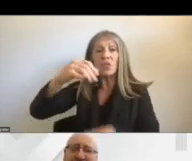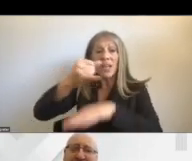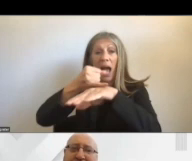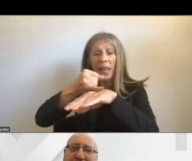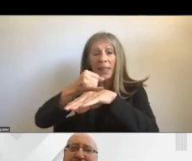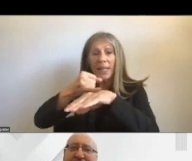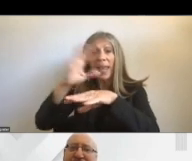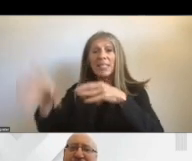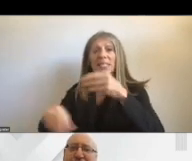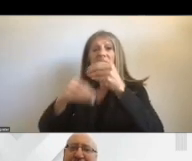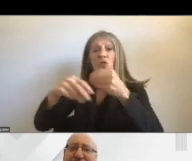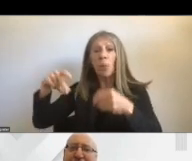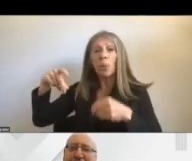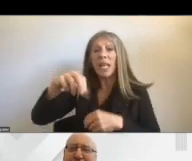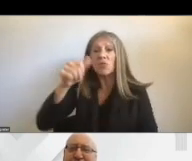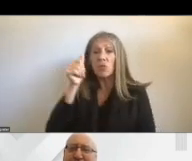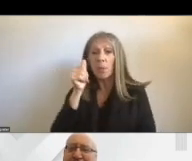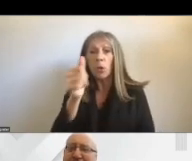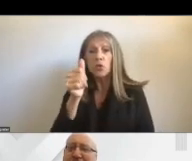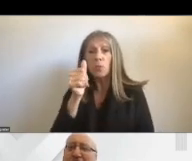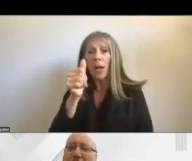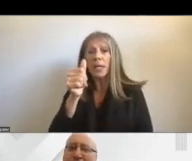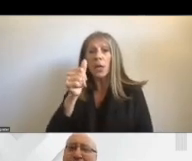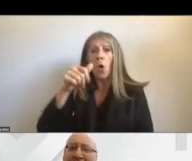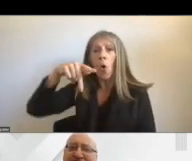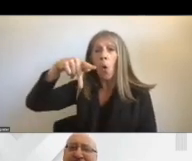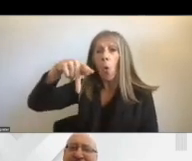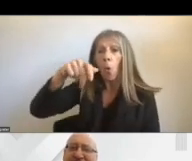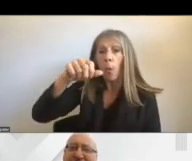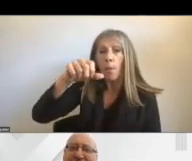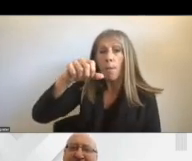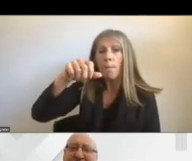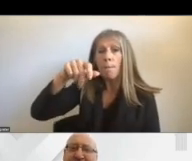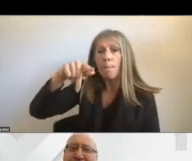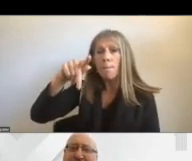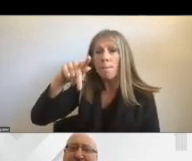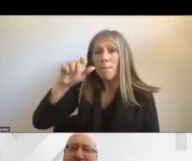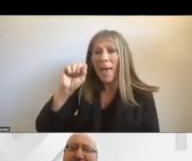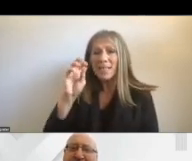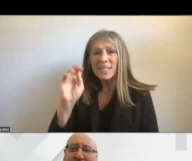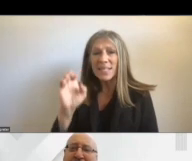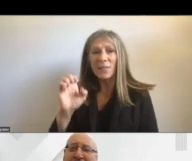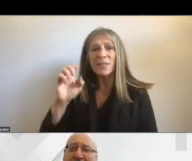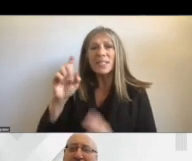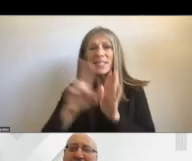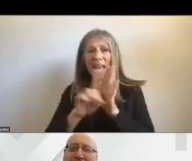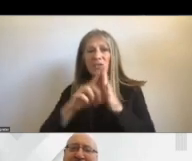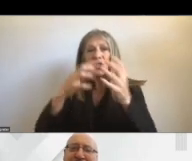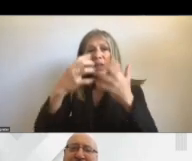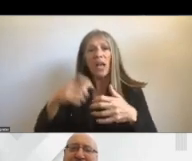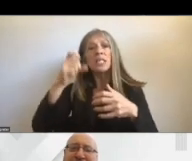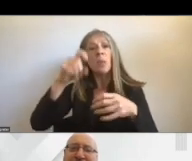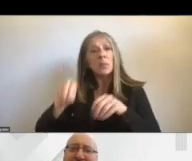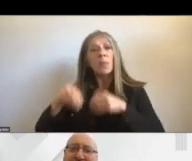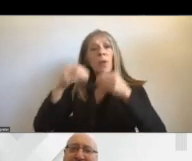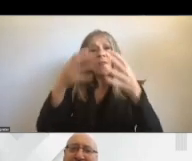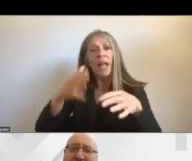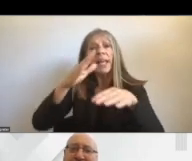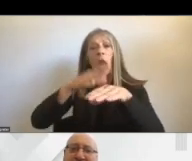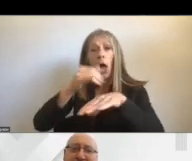of pavement where there is no curb, the detectable warning surface must be placed at the back of curb or